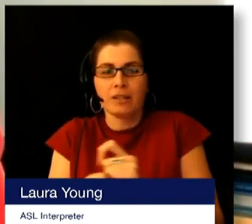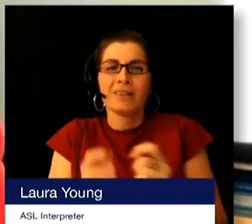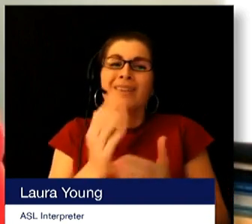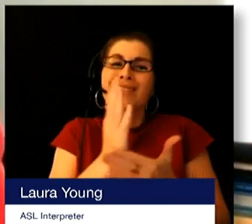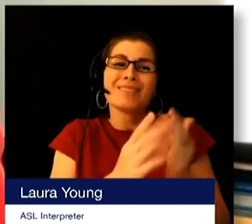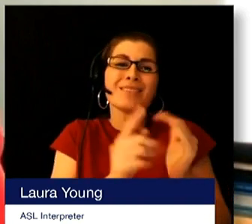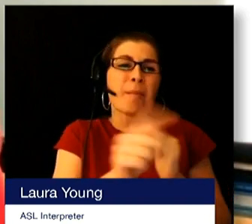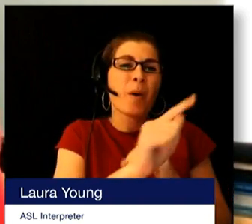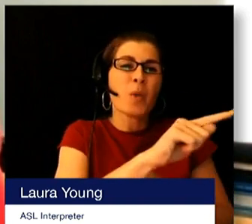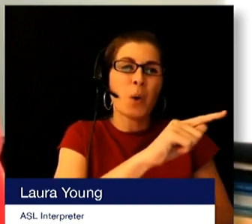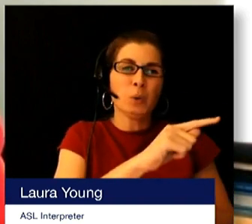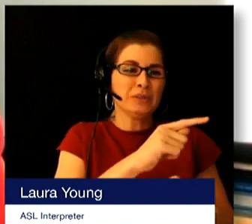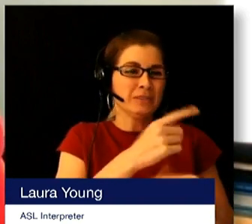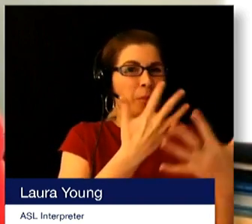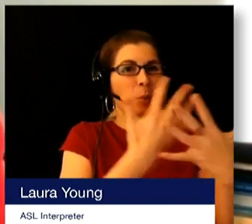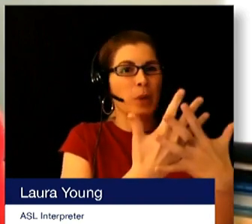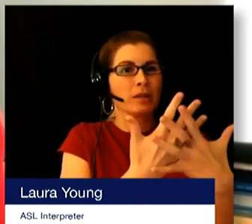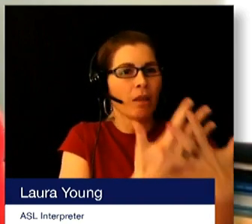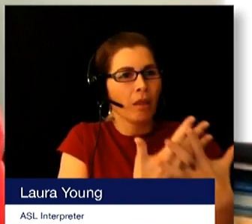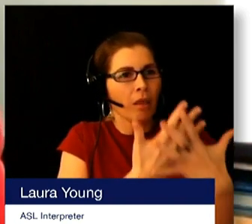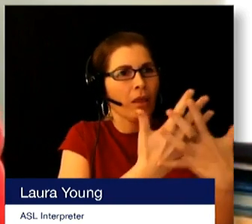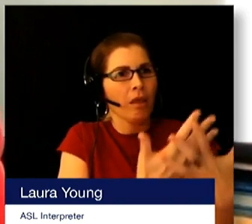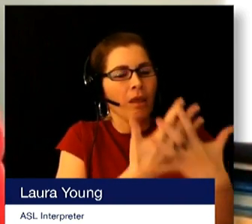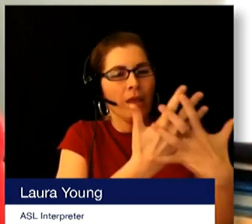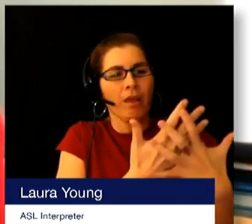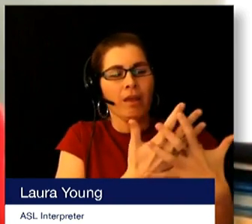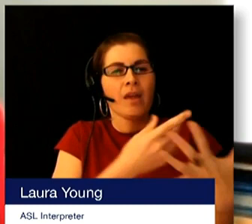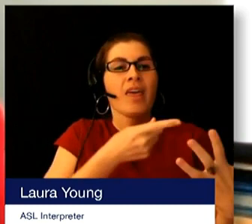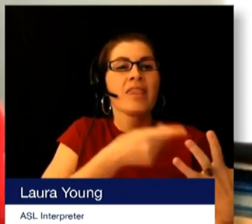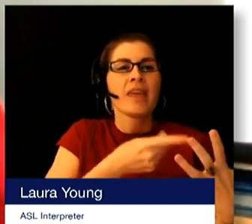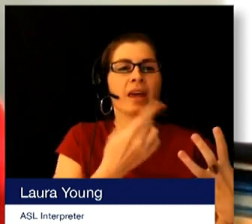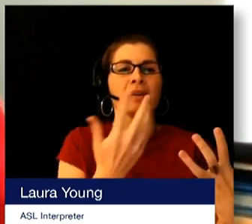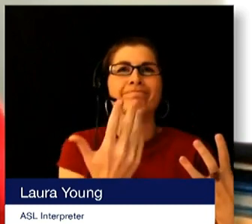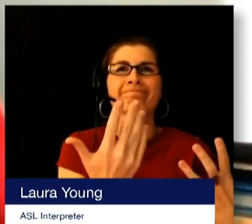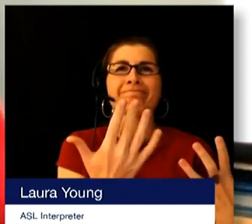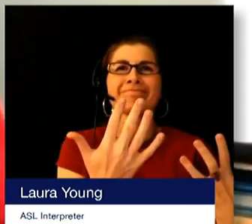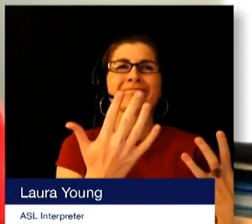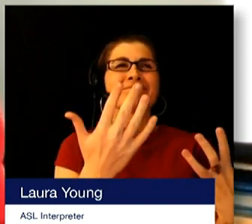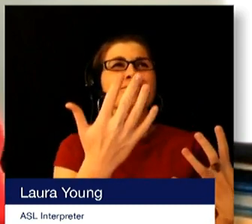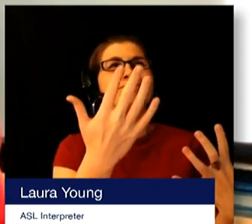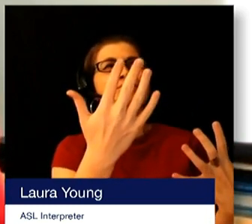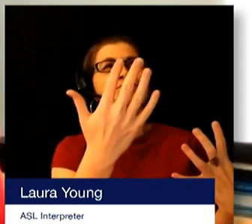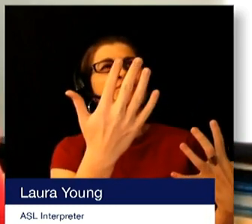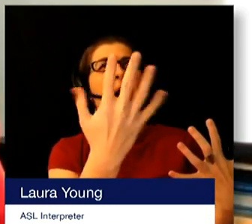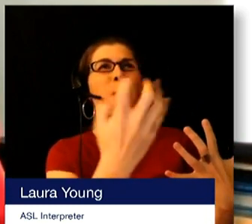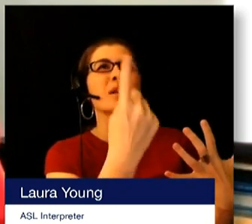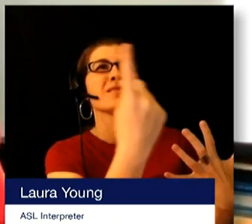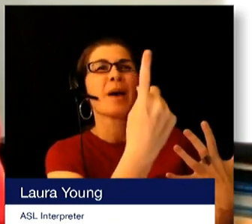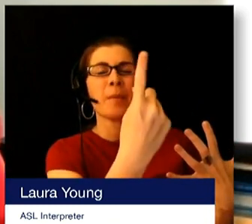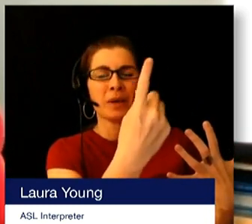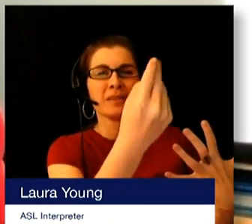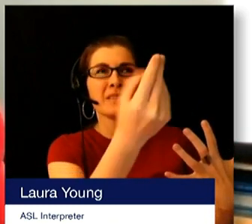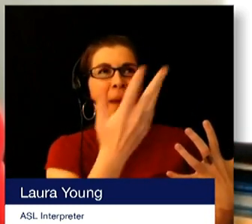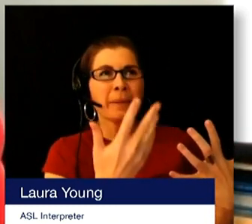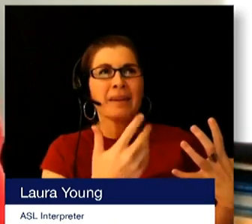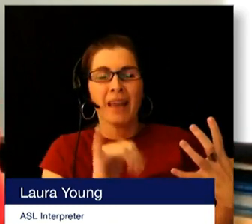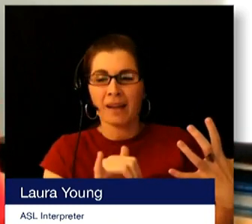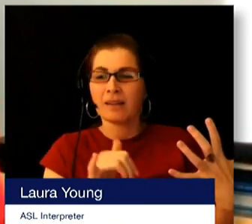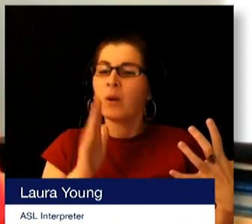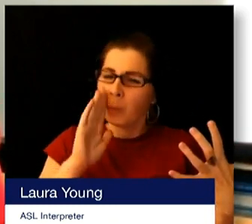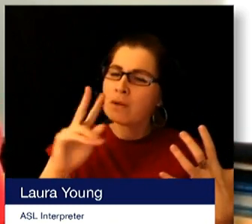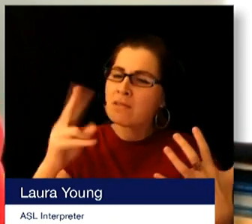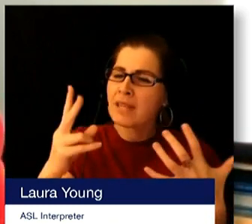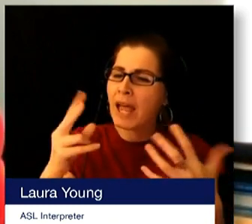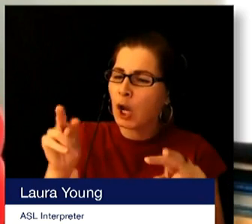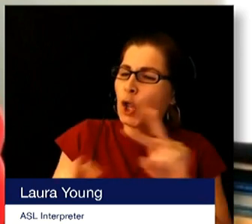they wait for that. They wait for anyone to say, okay, I'm going to give a second look to your case. I'm going to give you a second